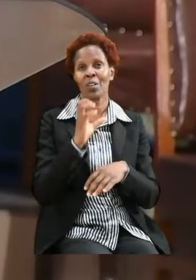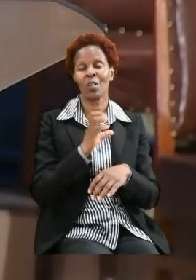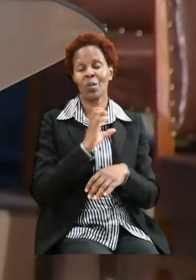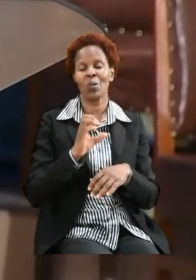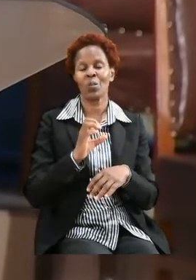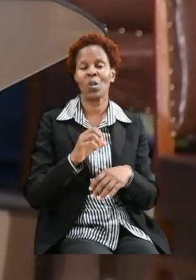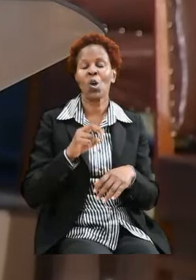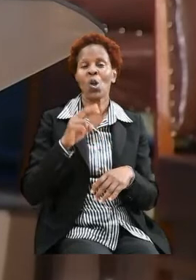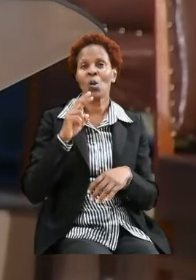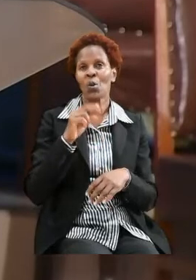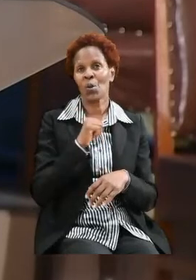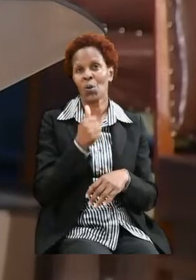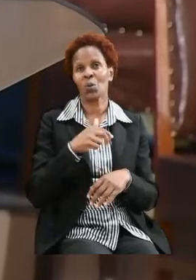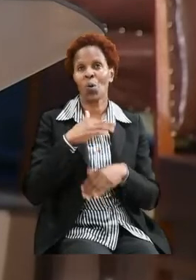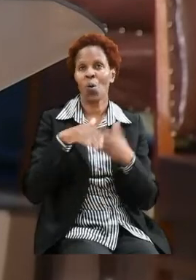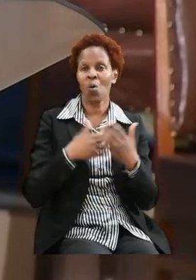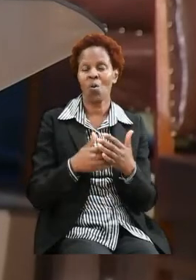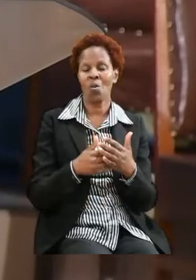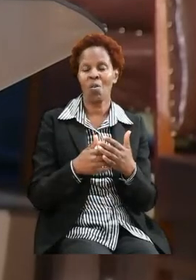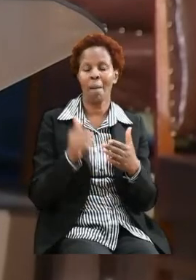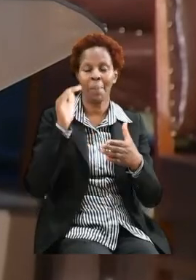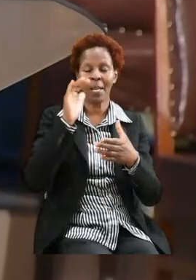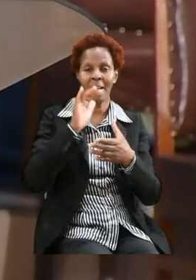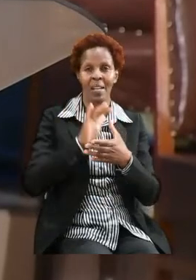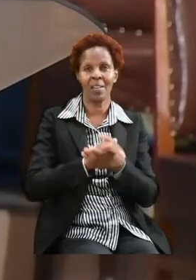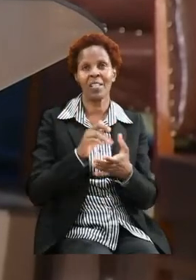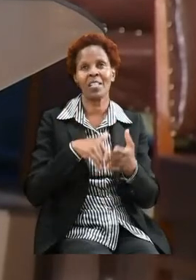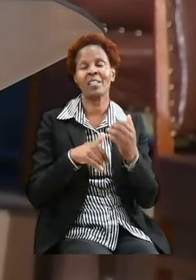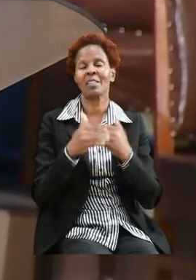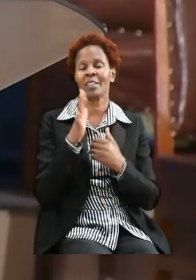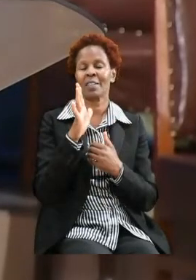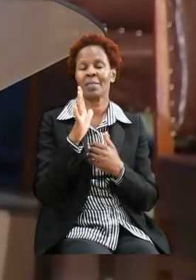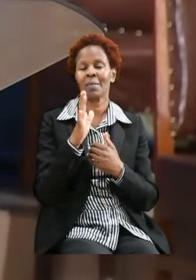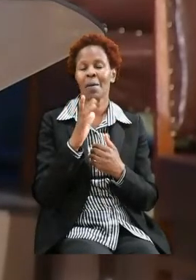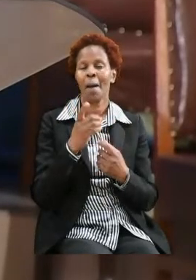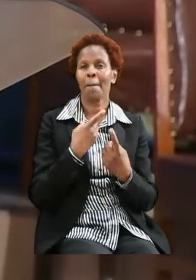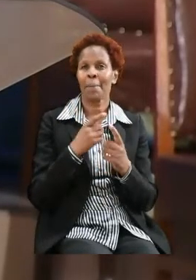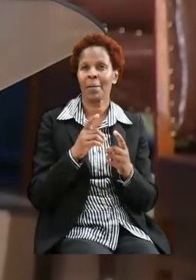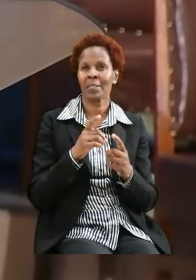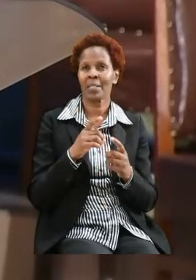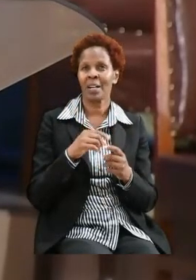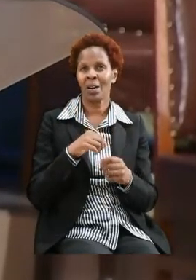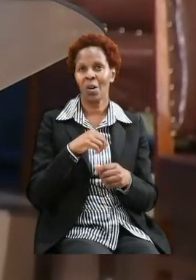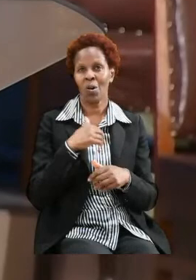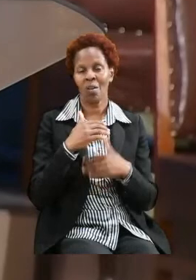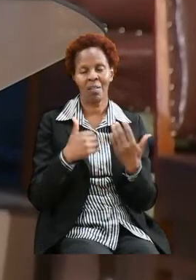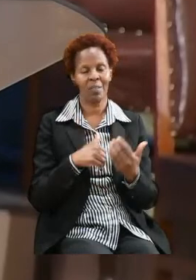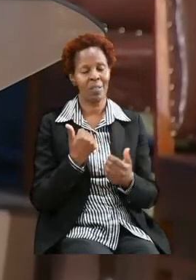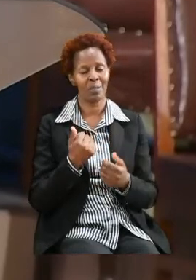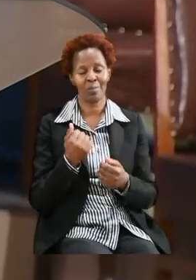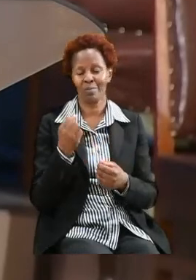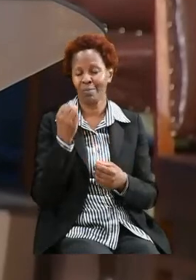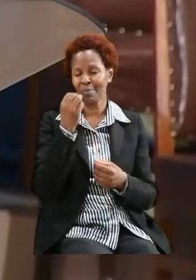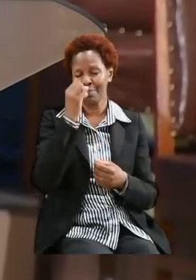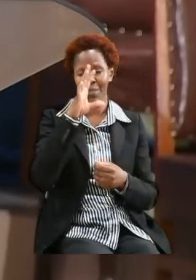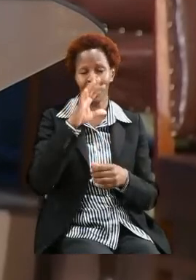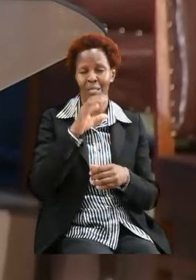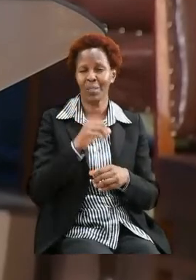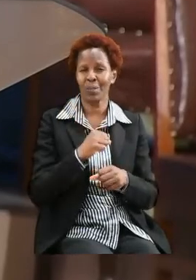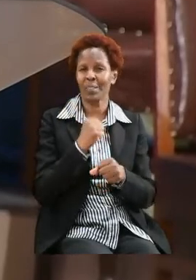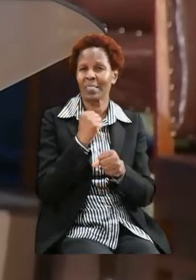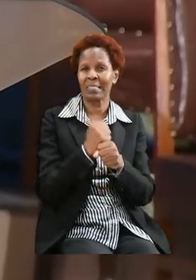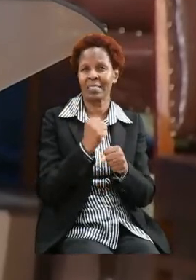still there are those who believed in him. Some recognized the miracles he performed. In this passage, we see